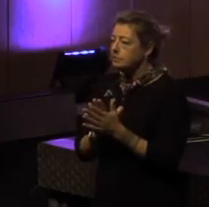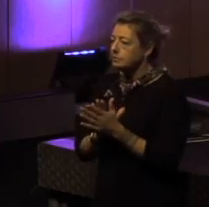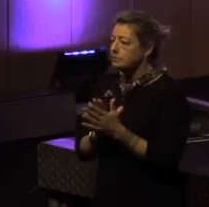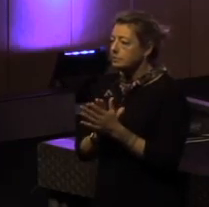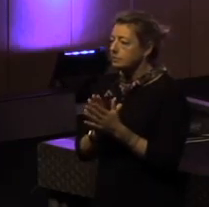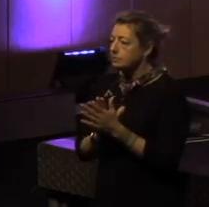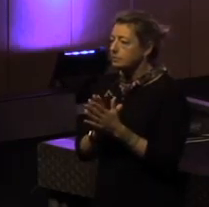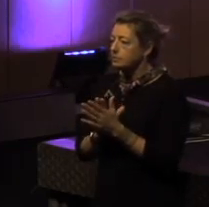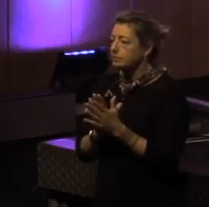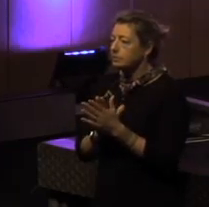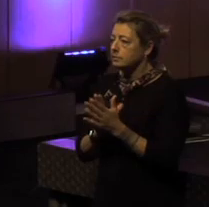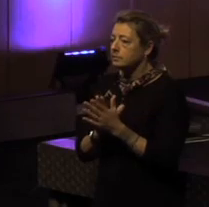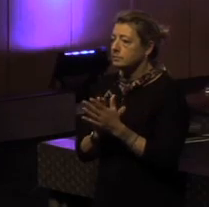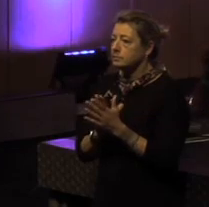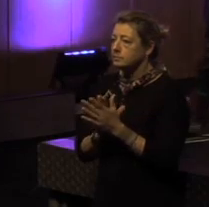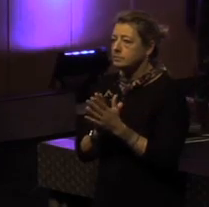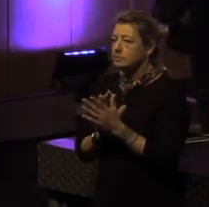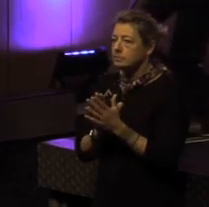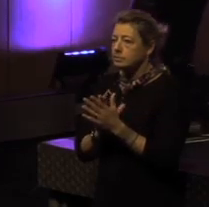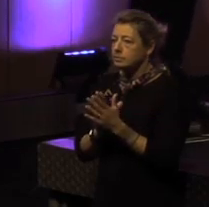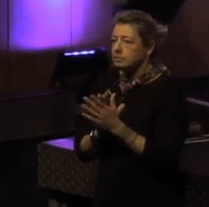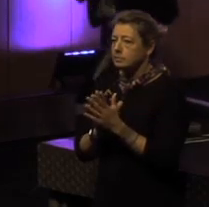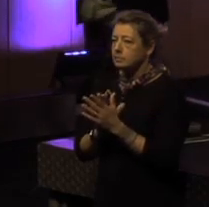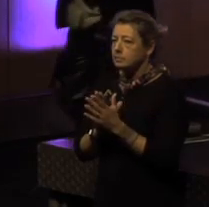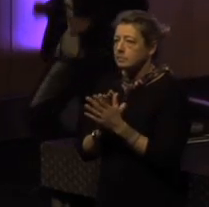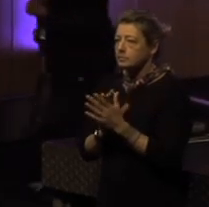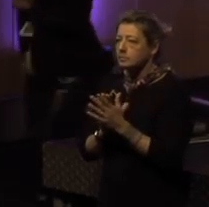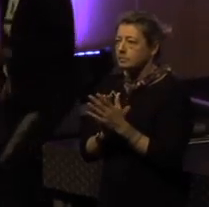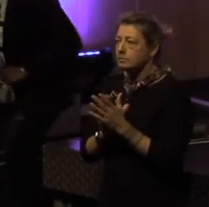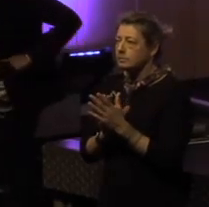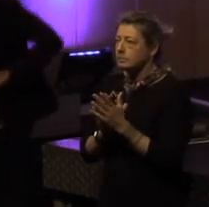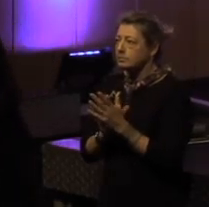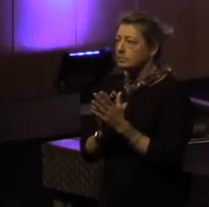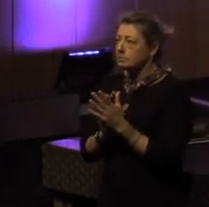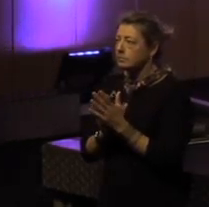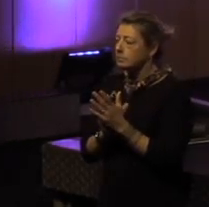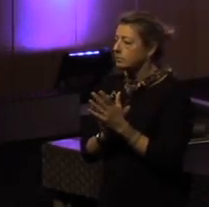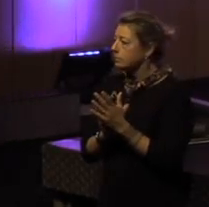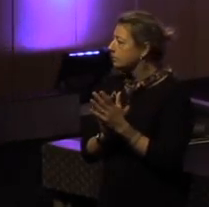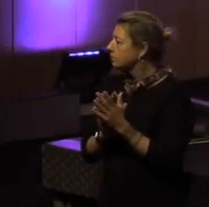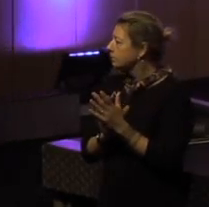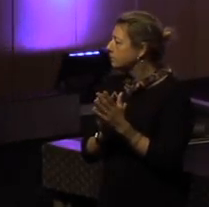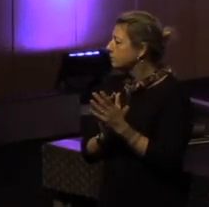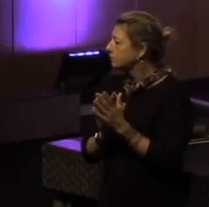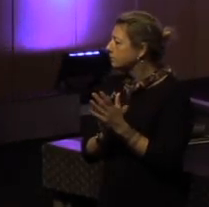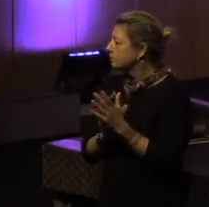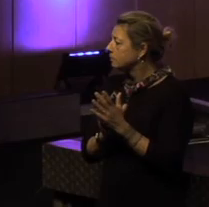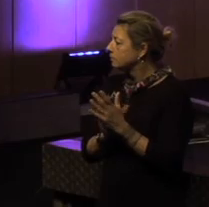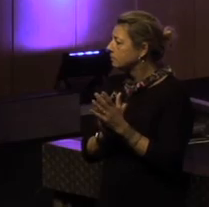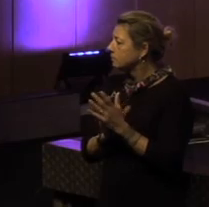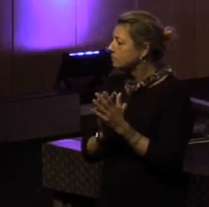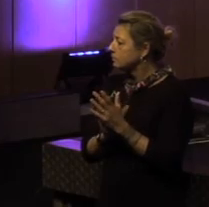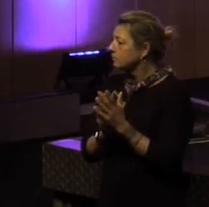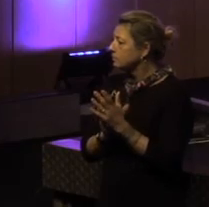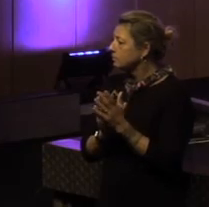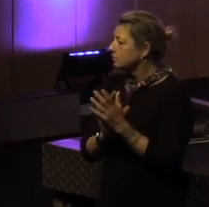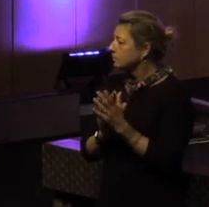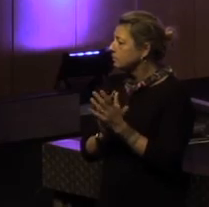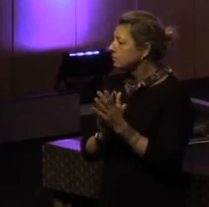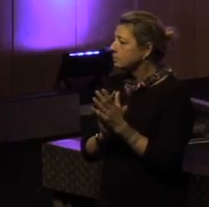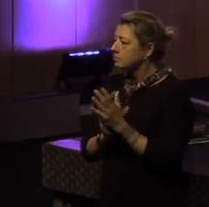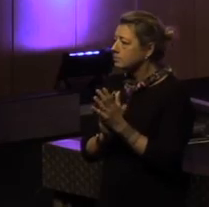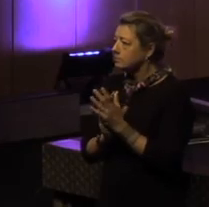is roughly 25,000 people. 70% of those residents are Black. At the time